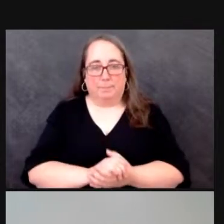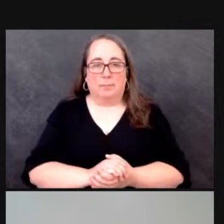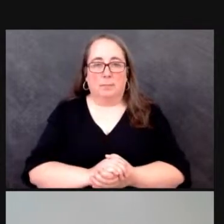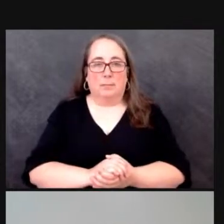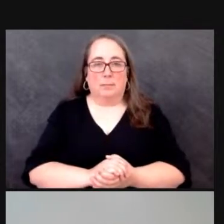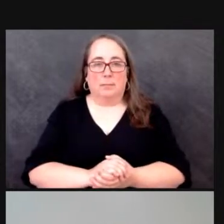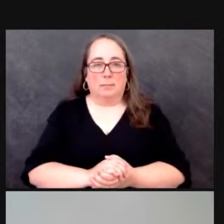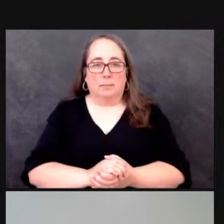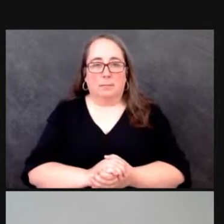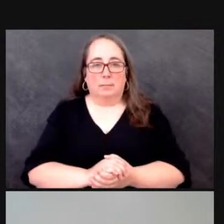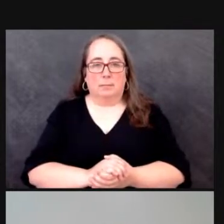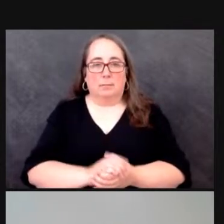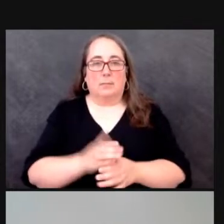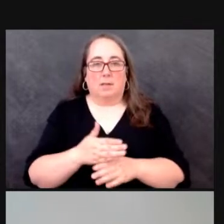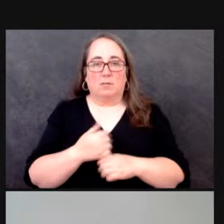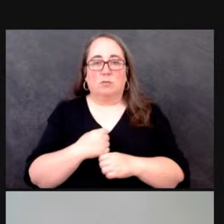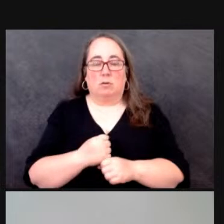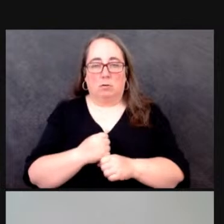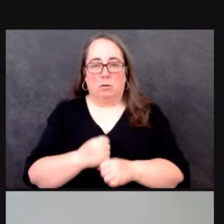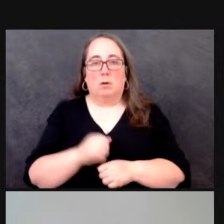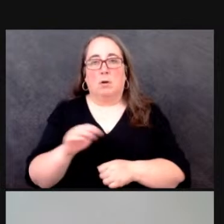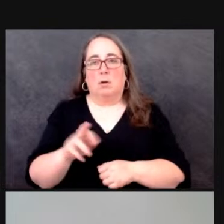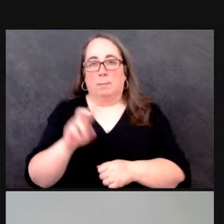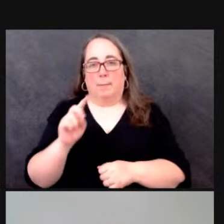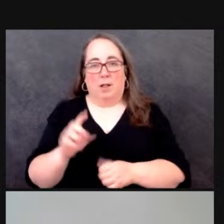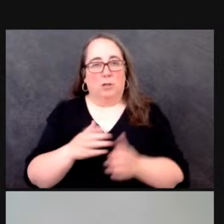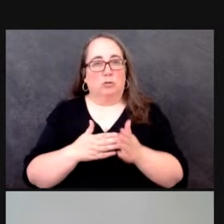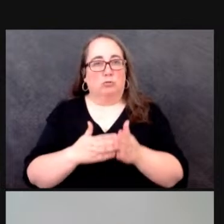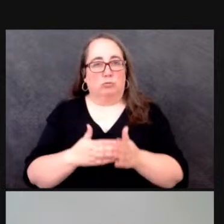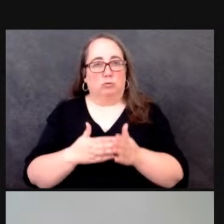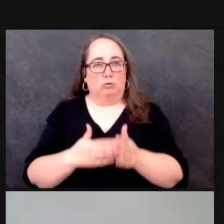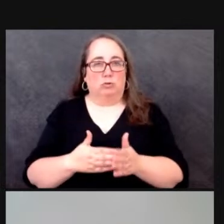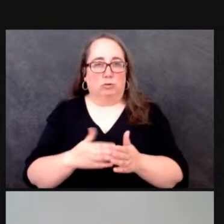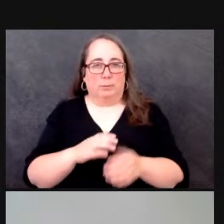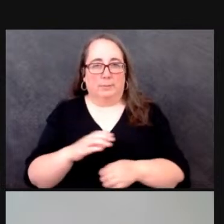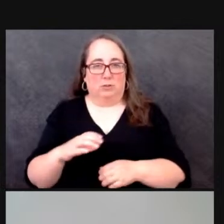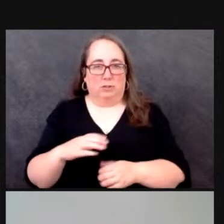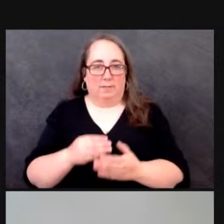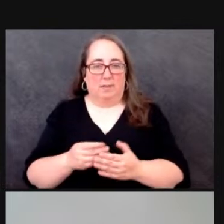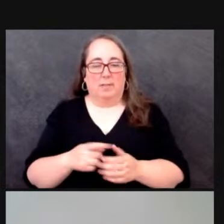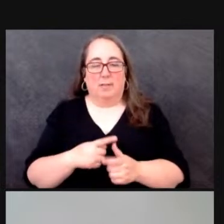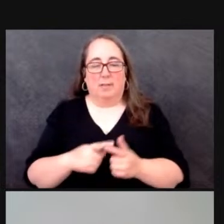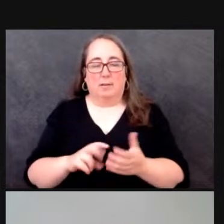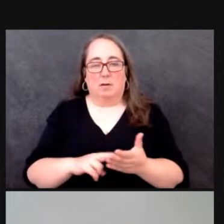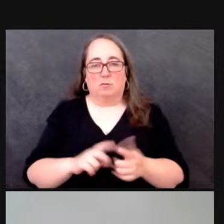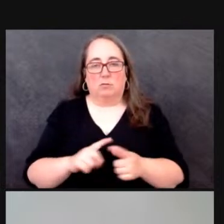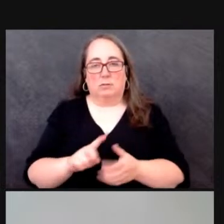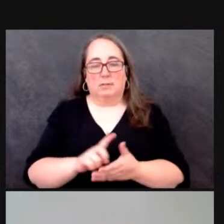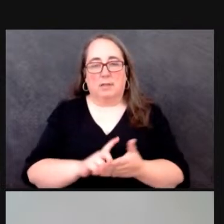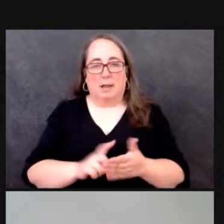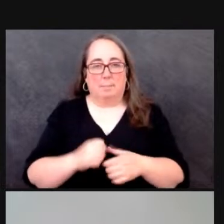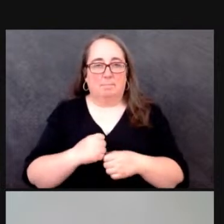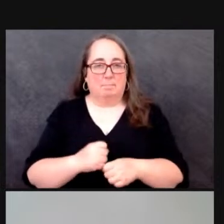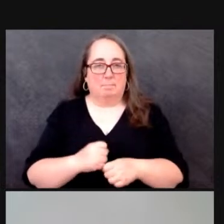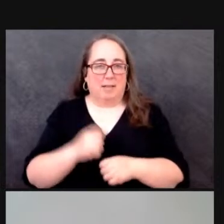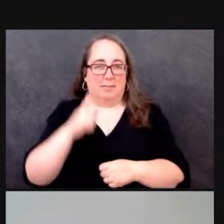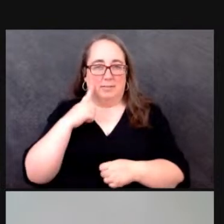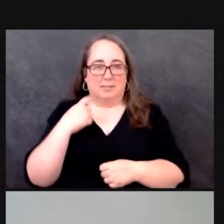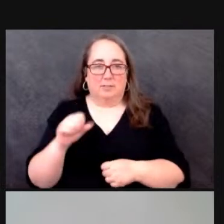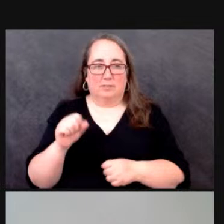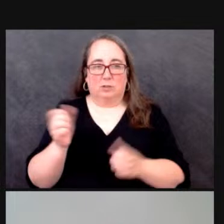Soon after the creation of the Maryland Cruiser Commission Fund, the contract to design and fabricate the silver